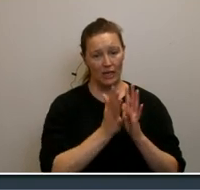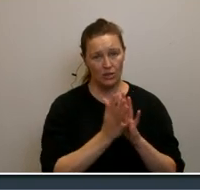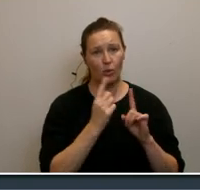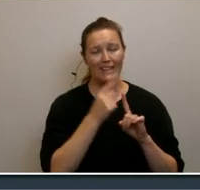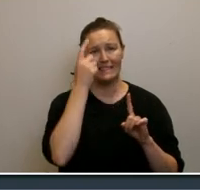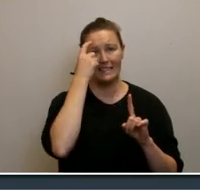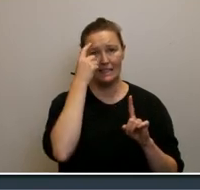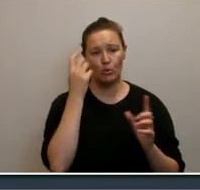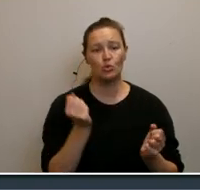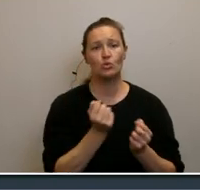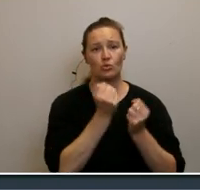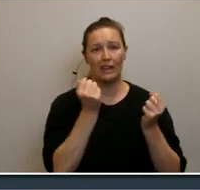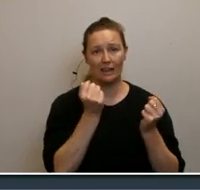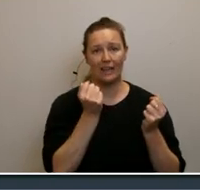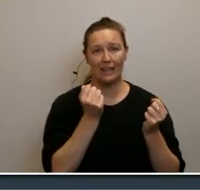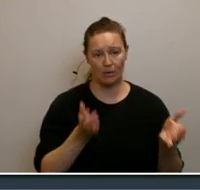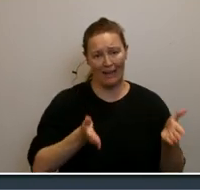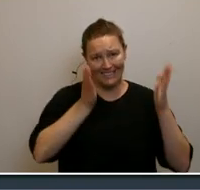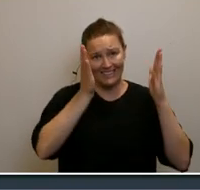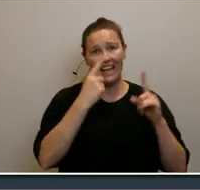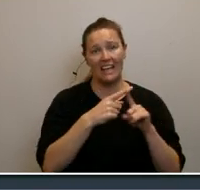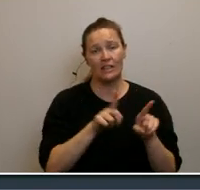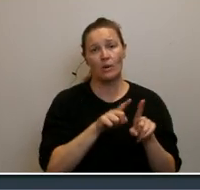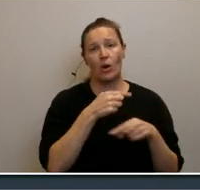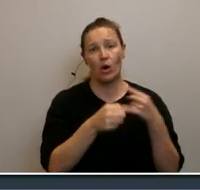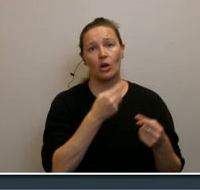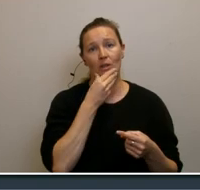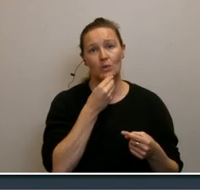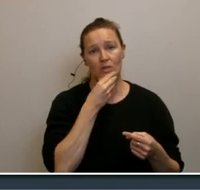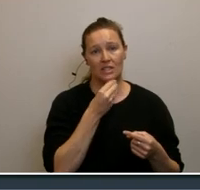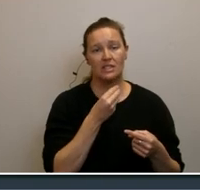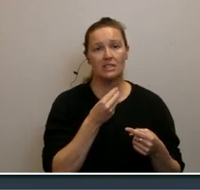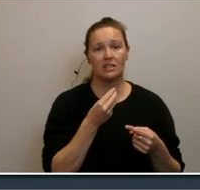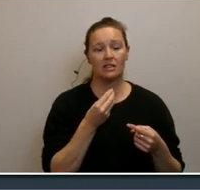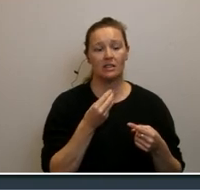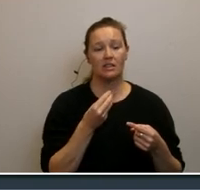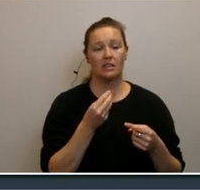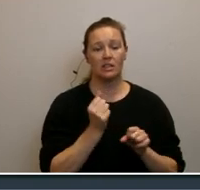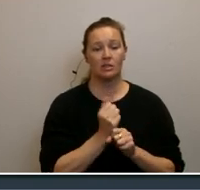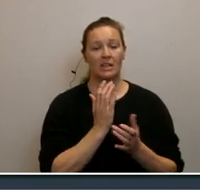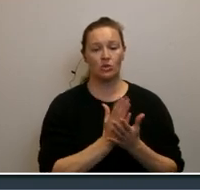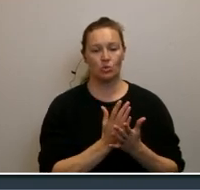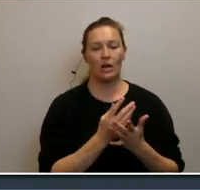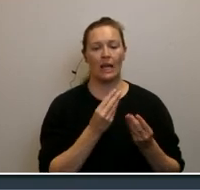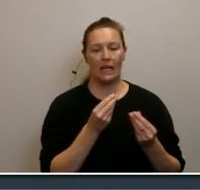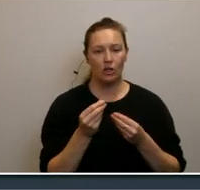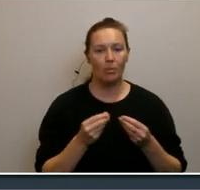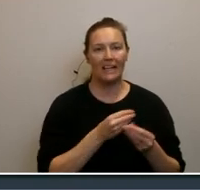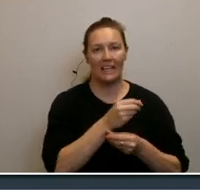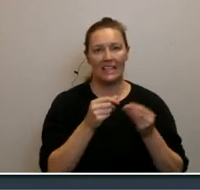and sensible strengthening and continued usage as an economically sustainable women's